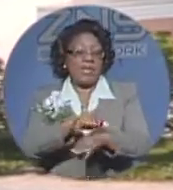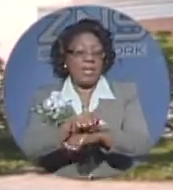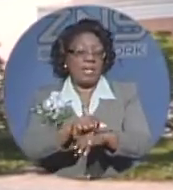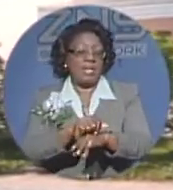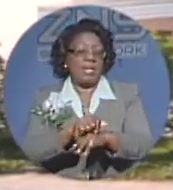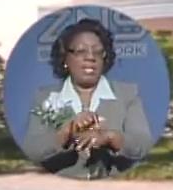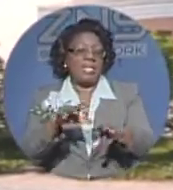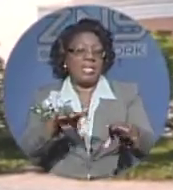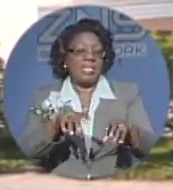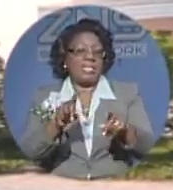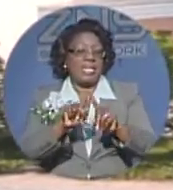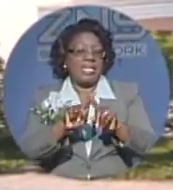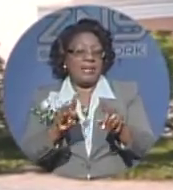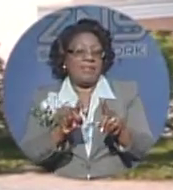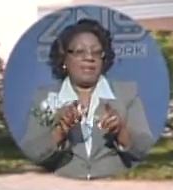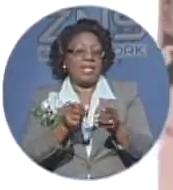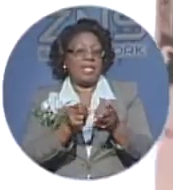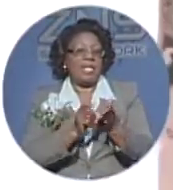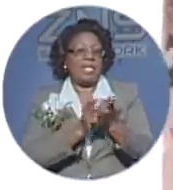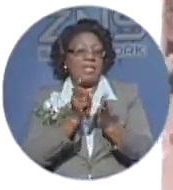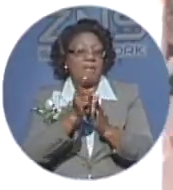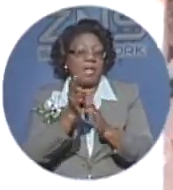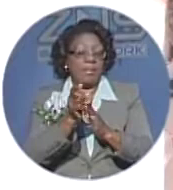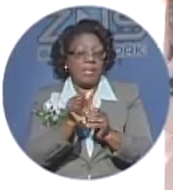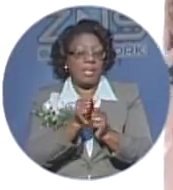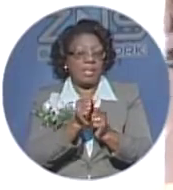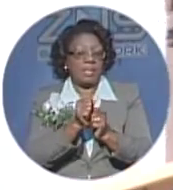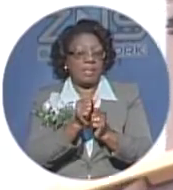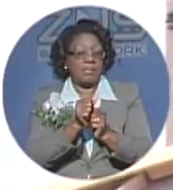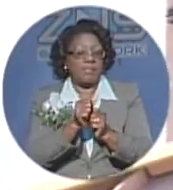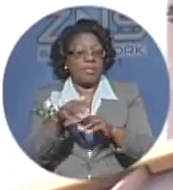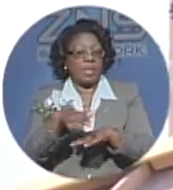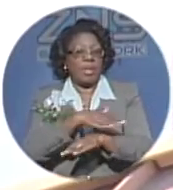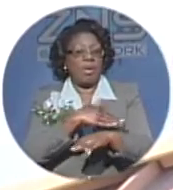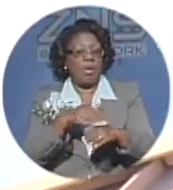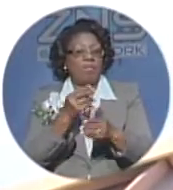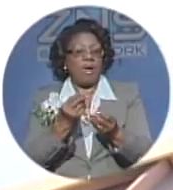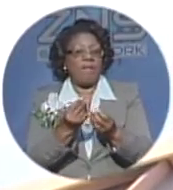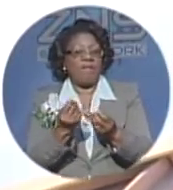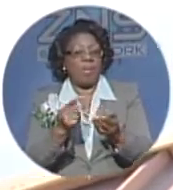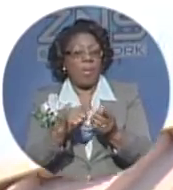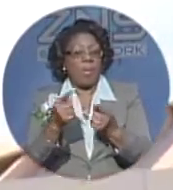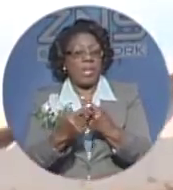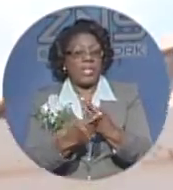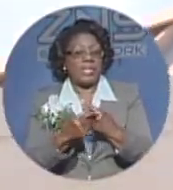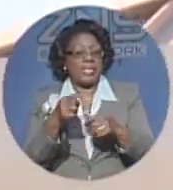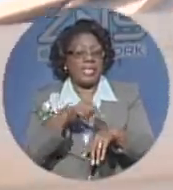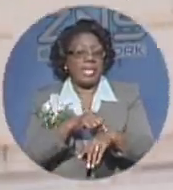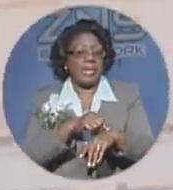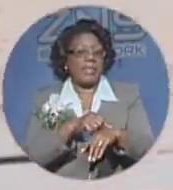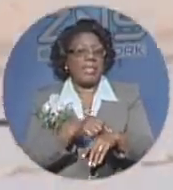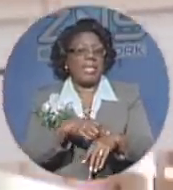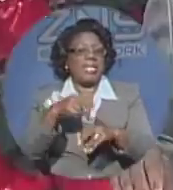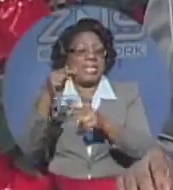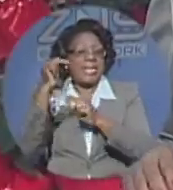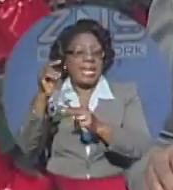police station was opened, replacing the old one. In a few months' time, the Nassau Beach Hotel will be